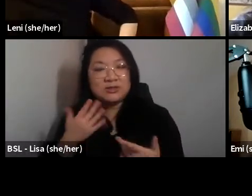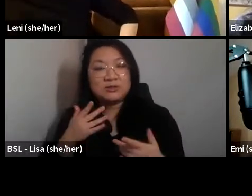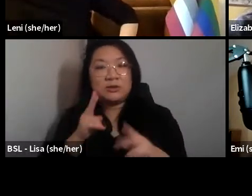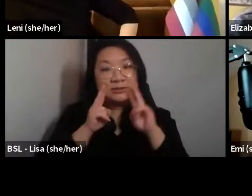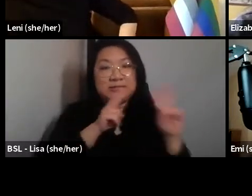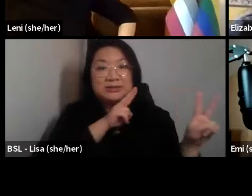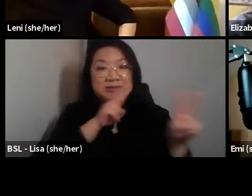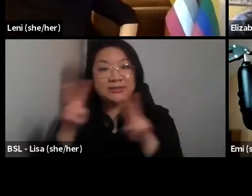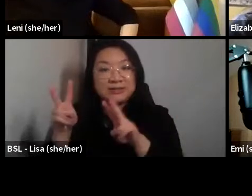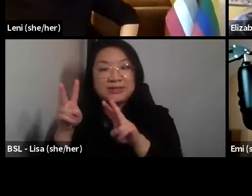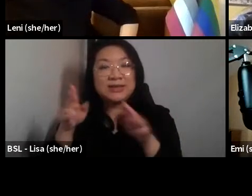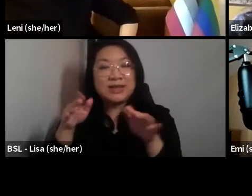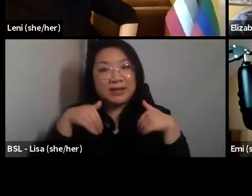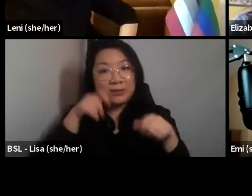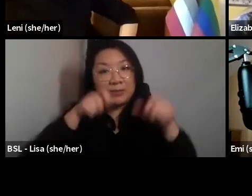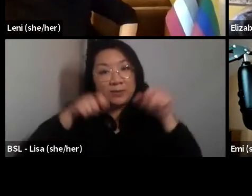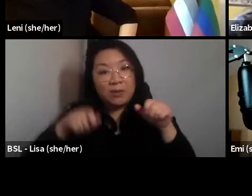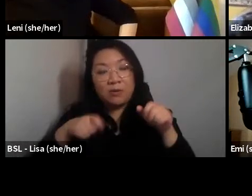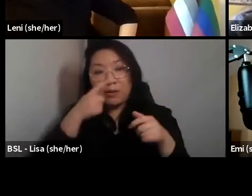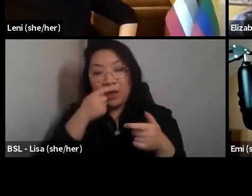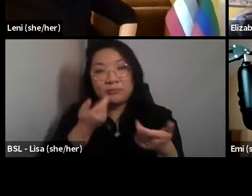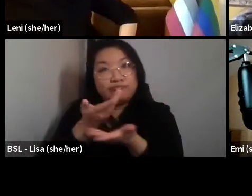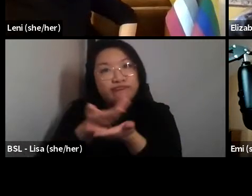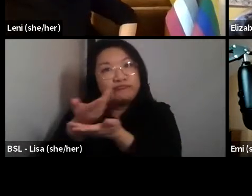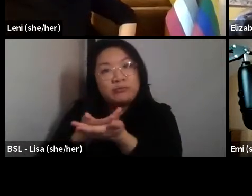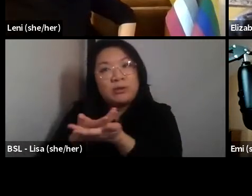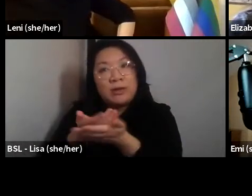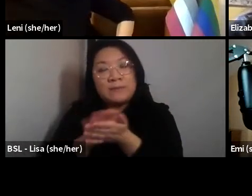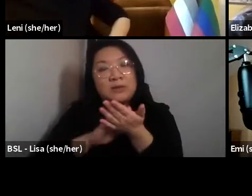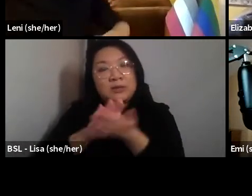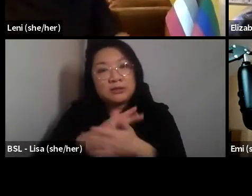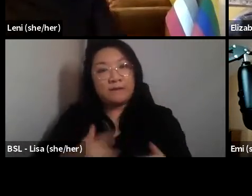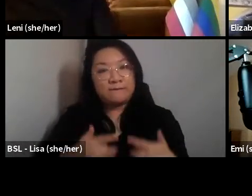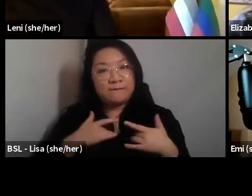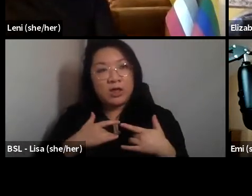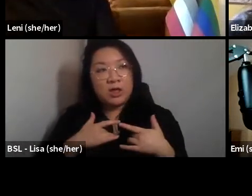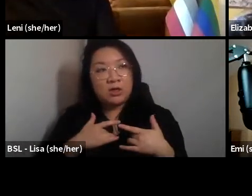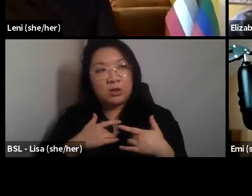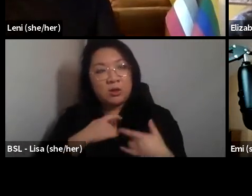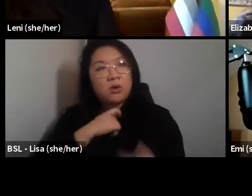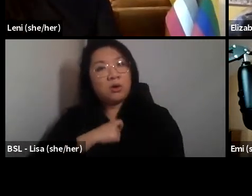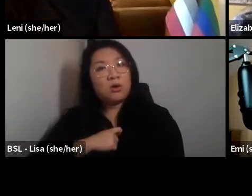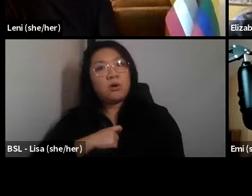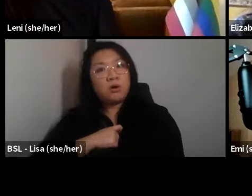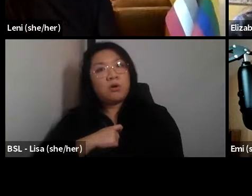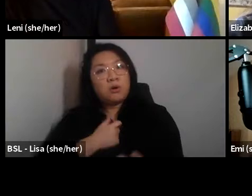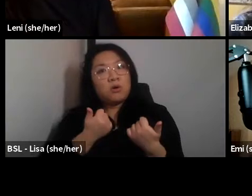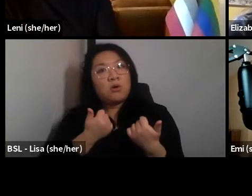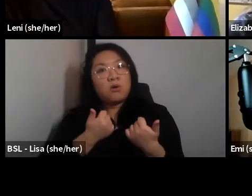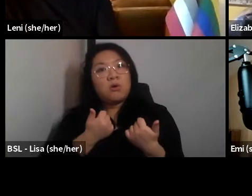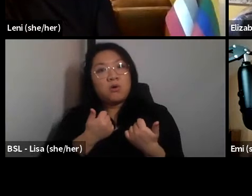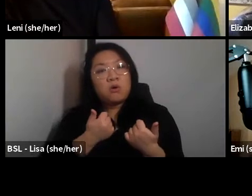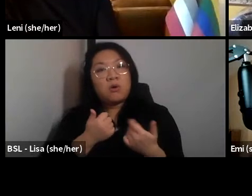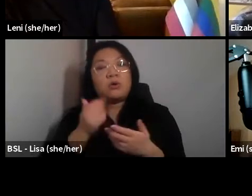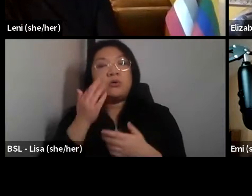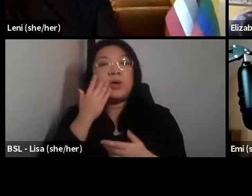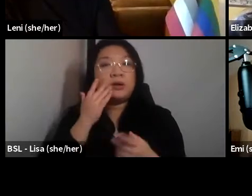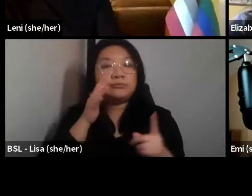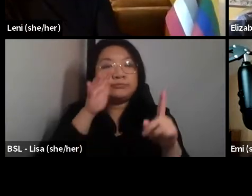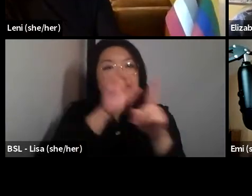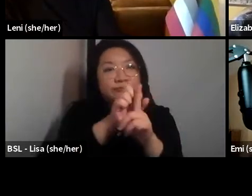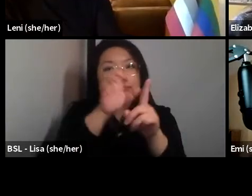asexual people in real life and talk to them definitely made me feel a bit more affirmed in my identity, because when you just kind of glimpse things online, it's